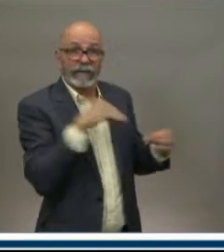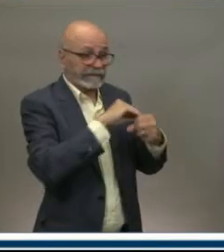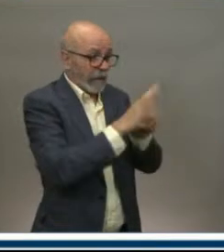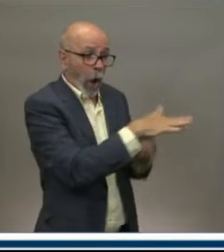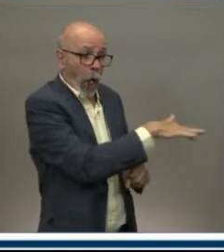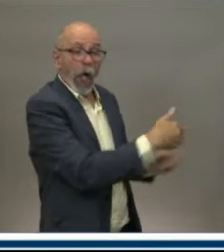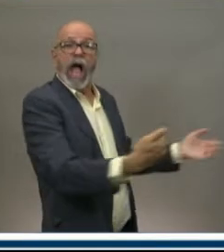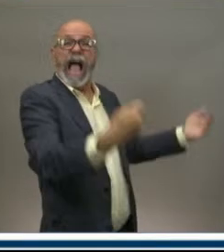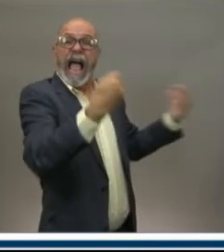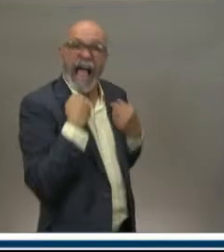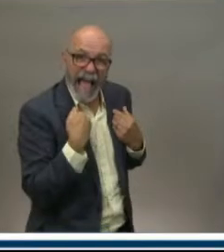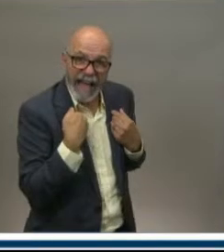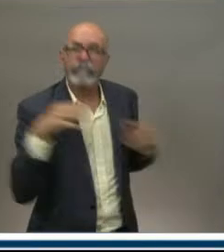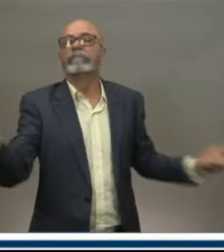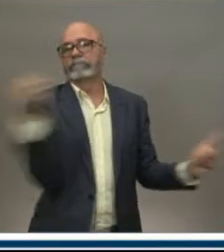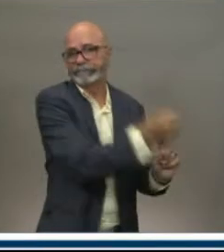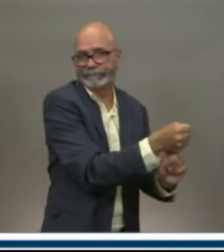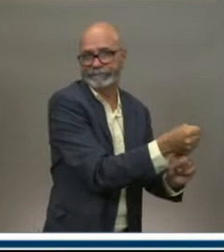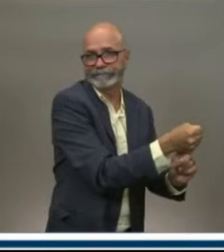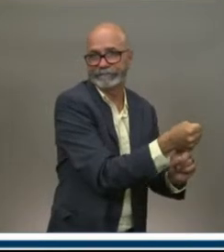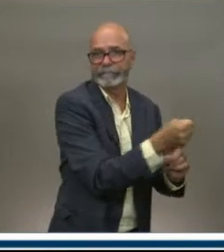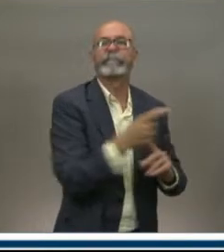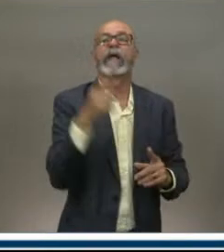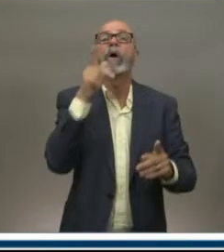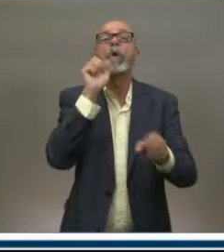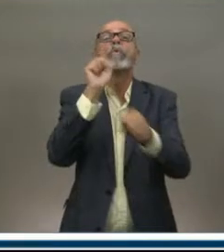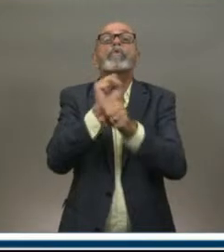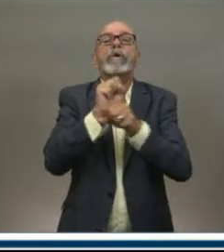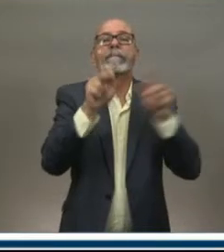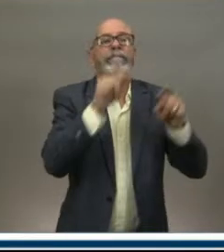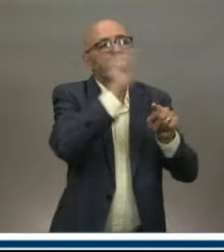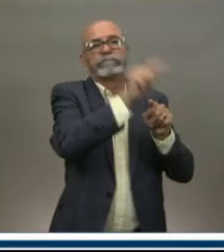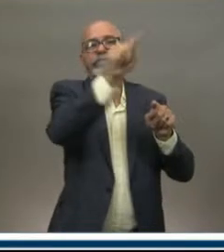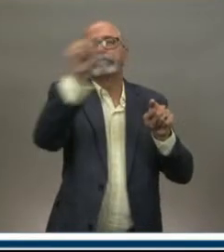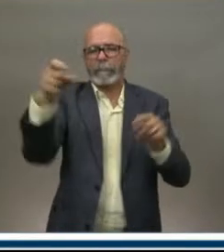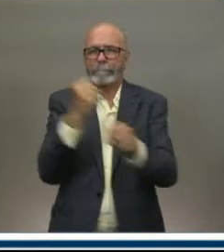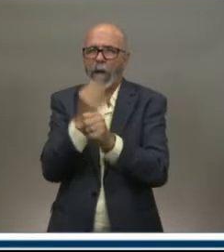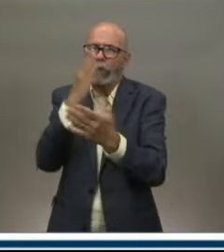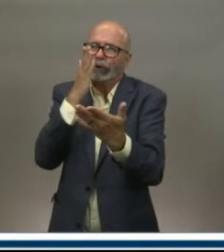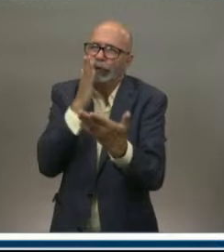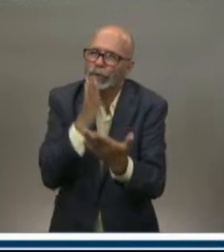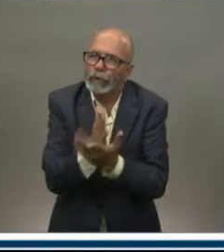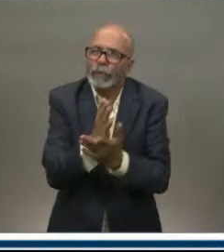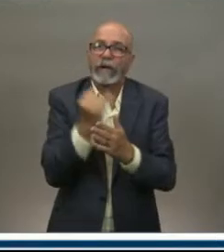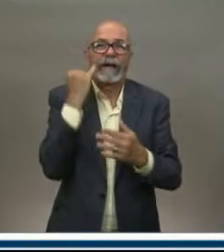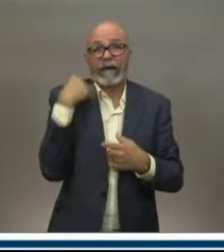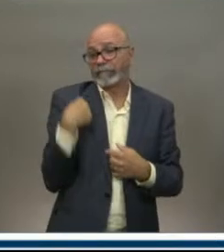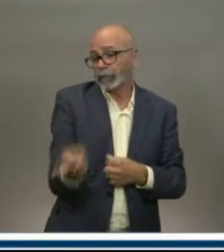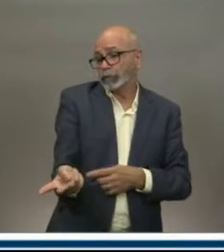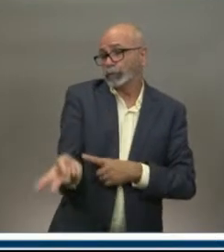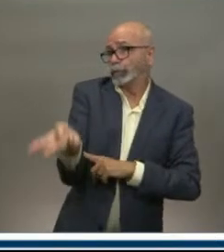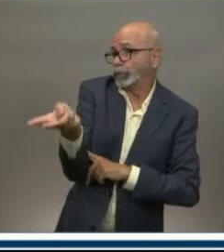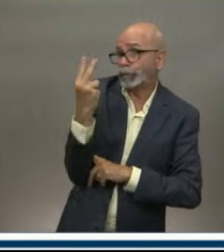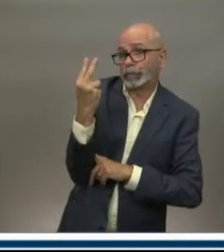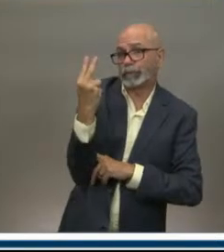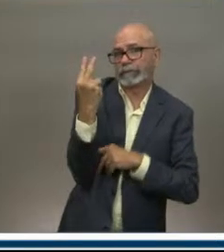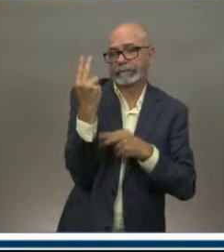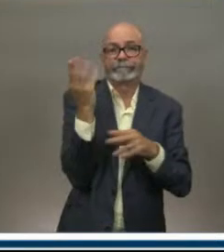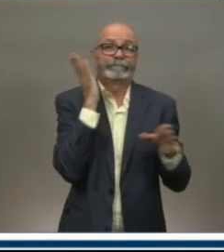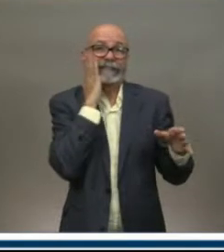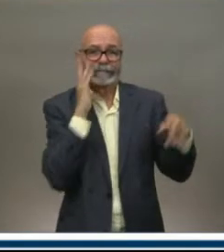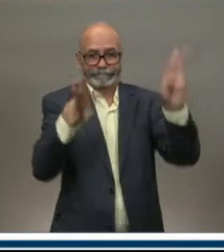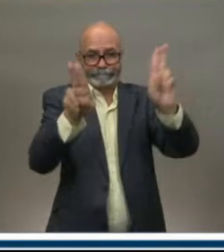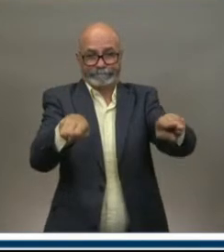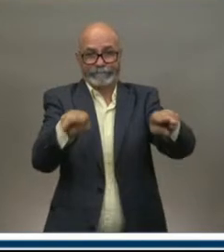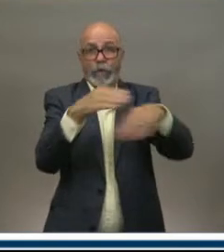We'll continue to work with facilities to ensure that they have no more than two residents per room, and the support we're providing for